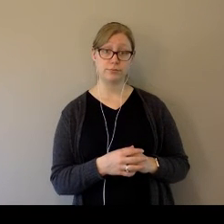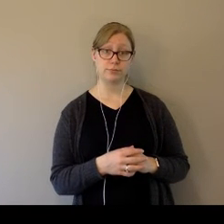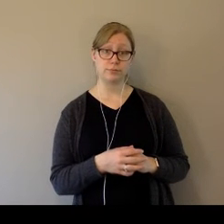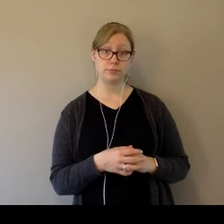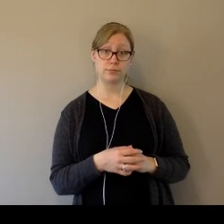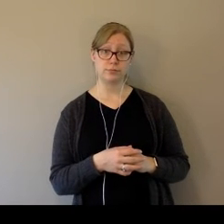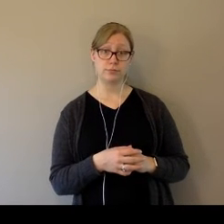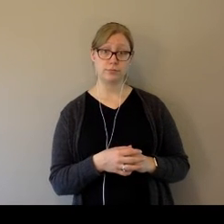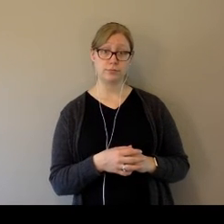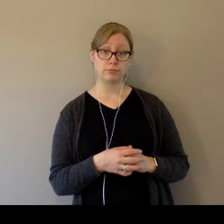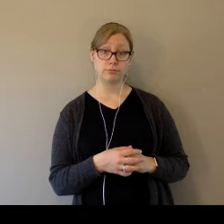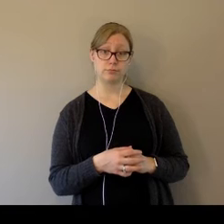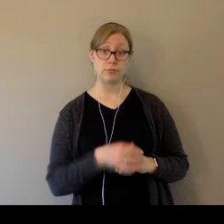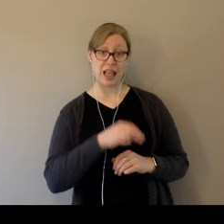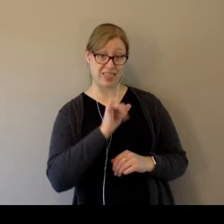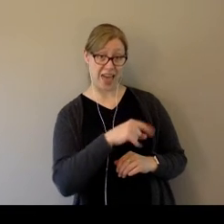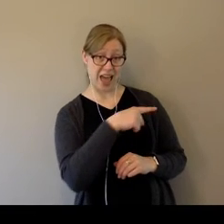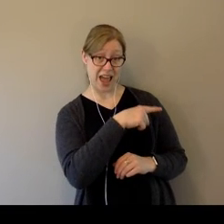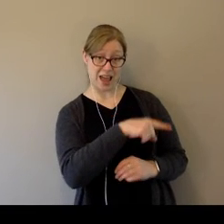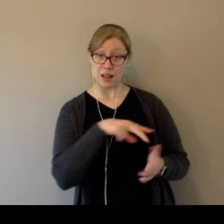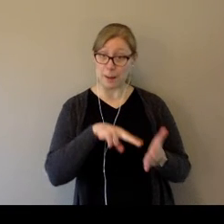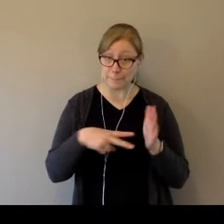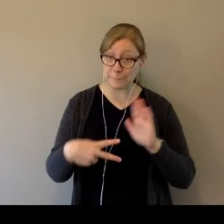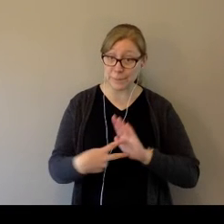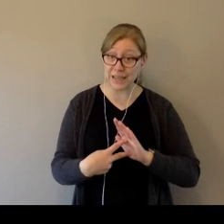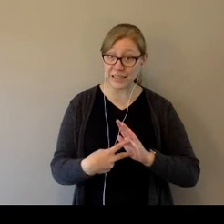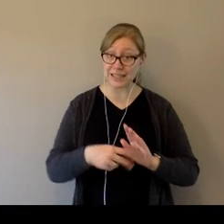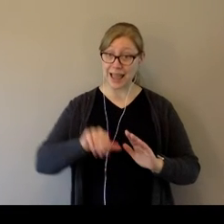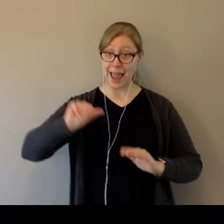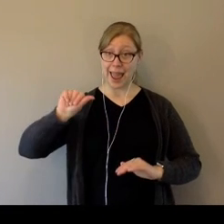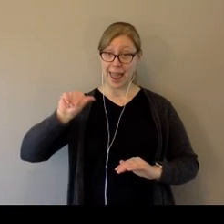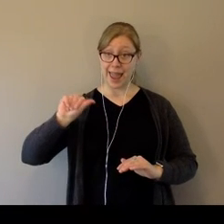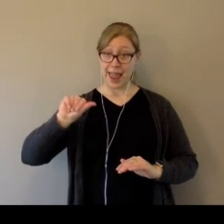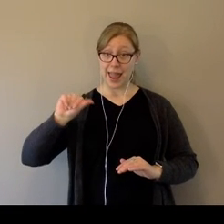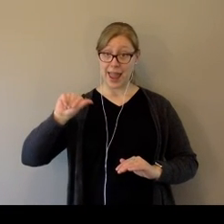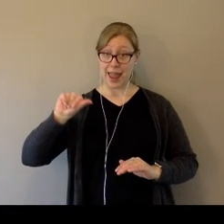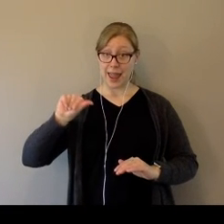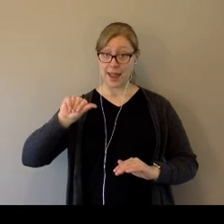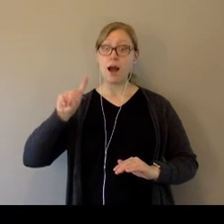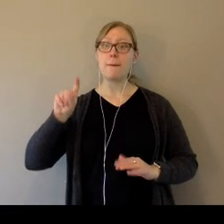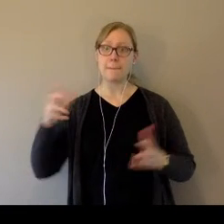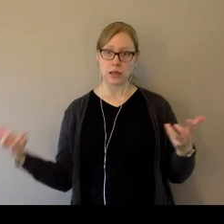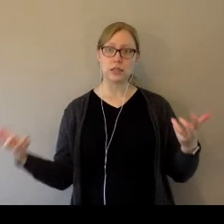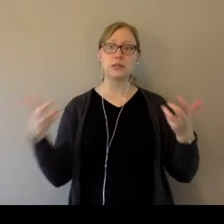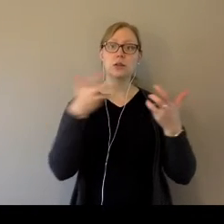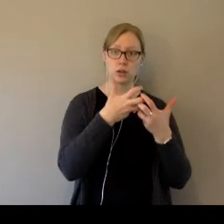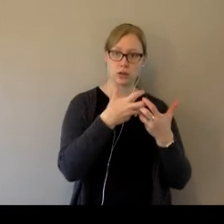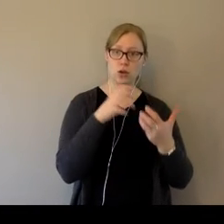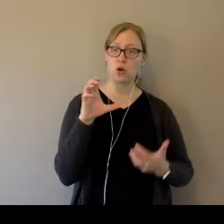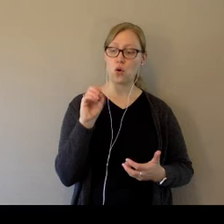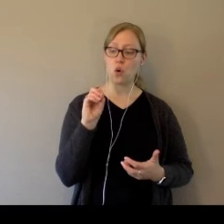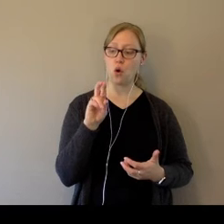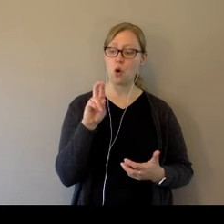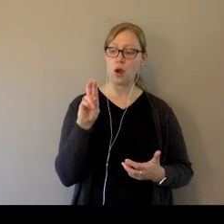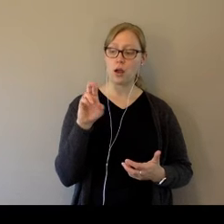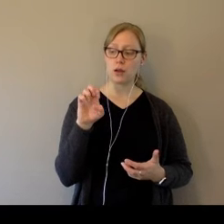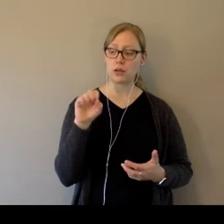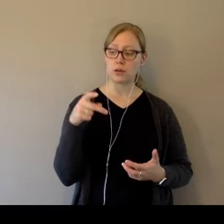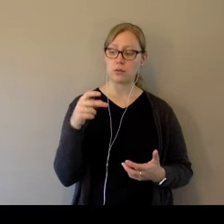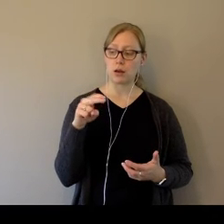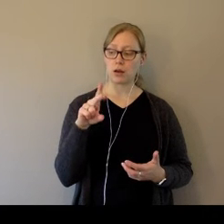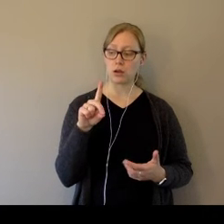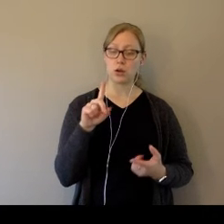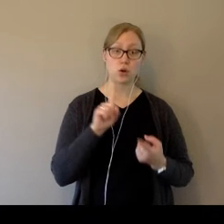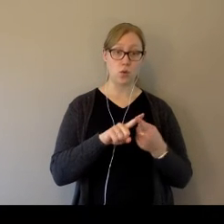FGQ, that means that this A has to be corresponding to F, and B has